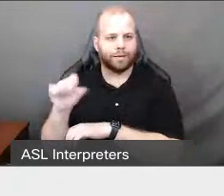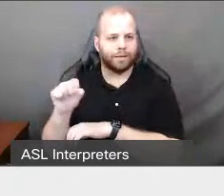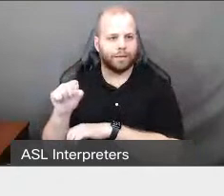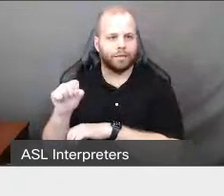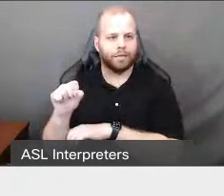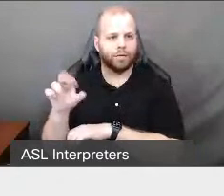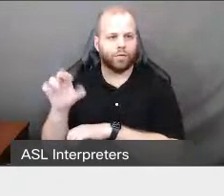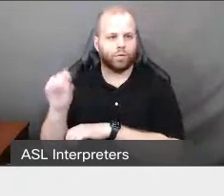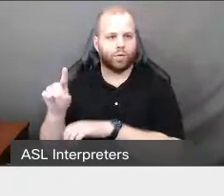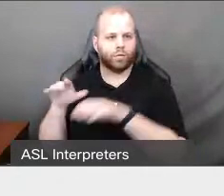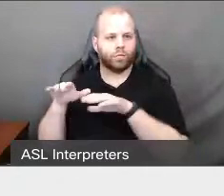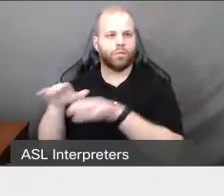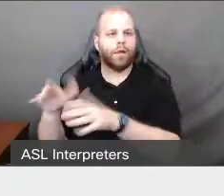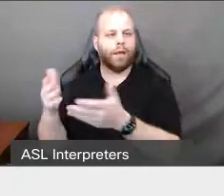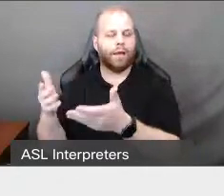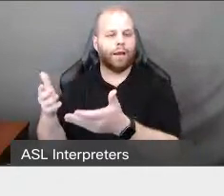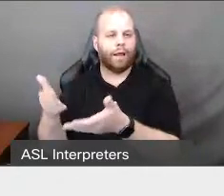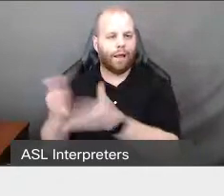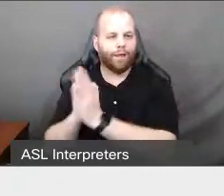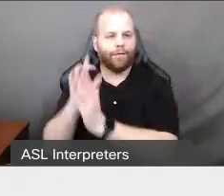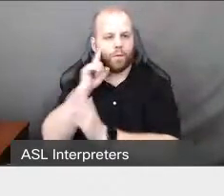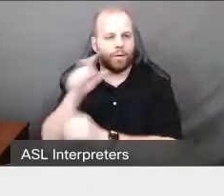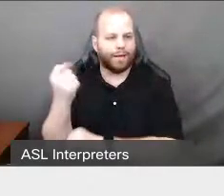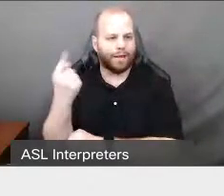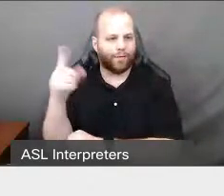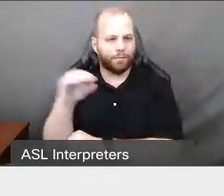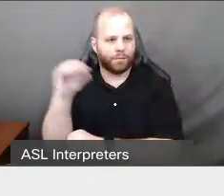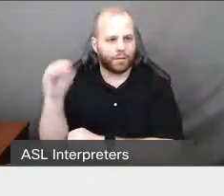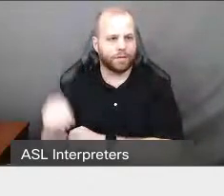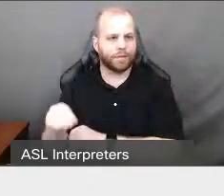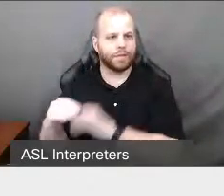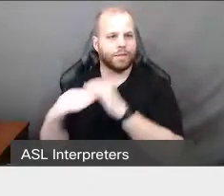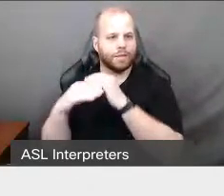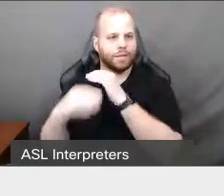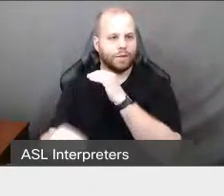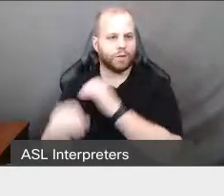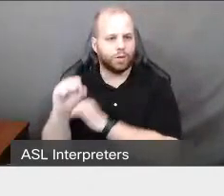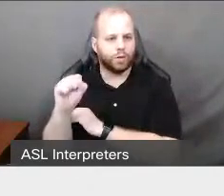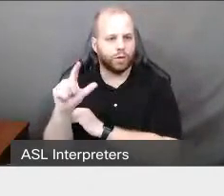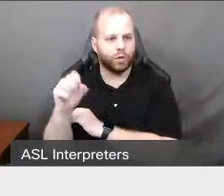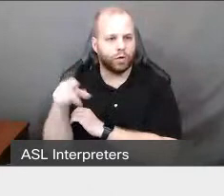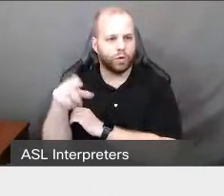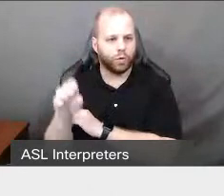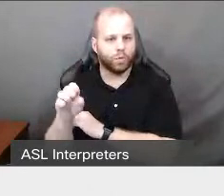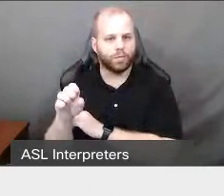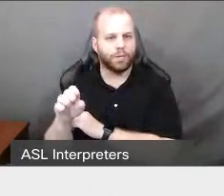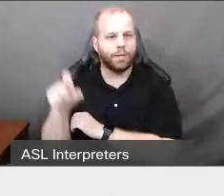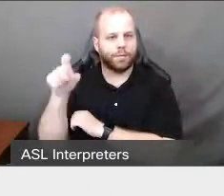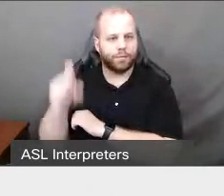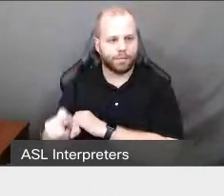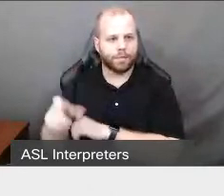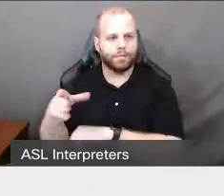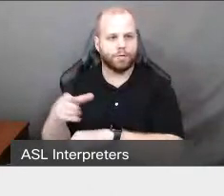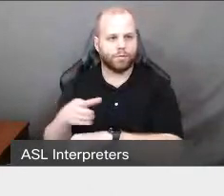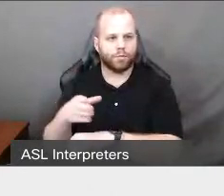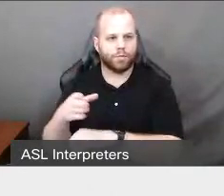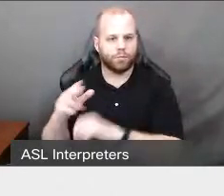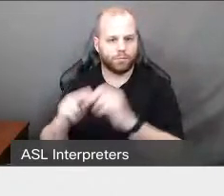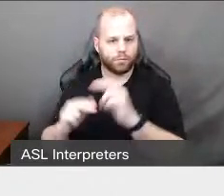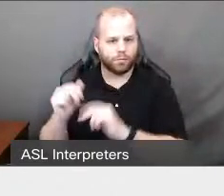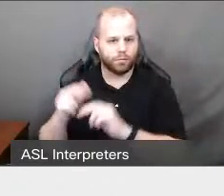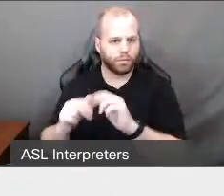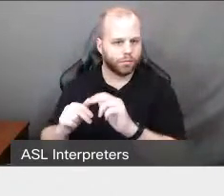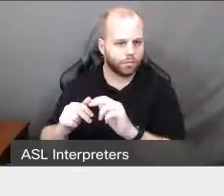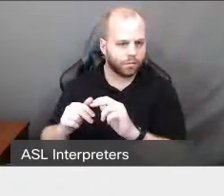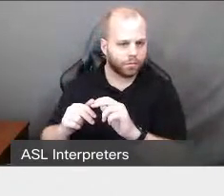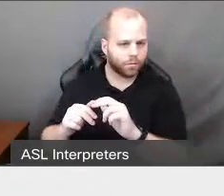11% running slope. A slope transition from Canis Road to the emergency access must be constructed to prevent dragging by